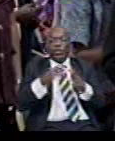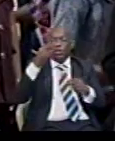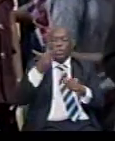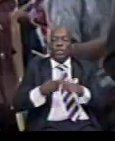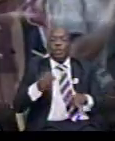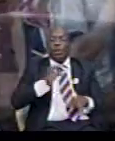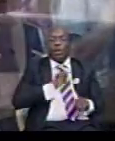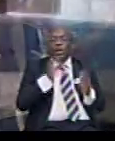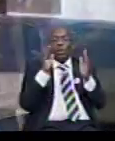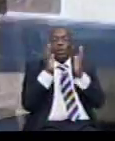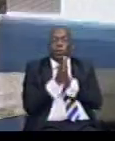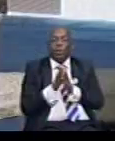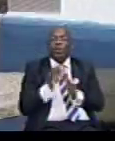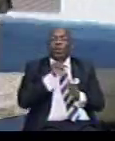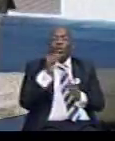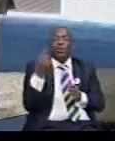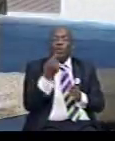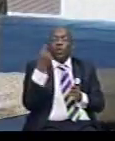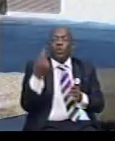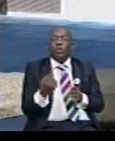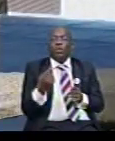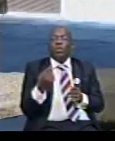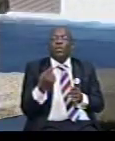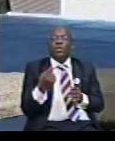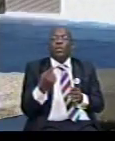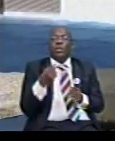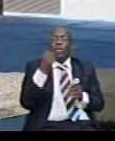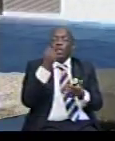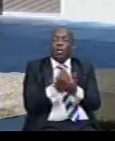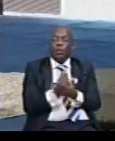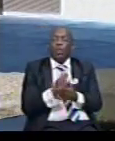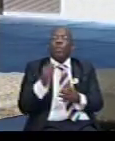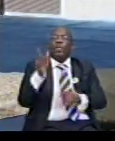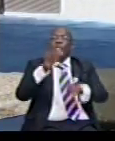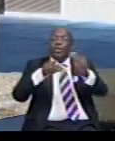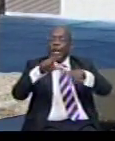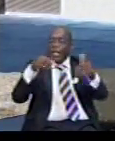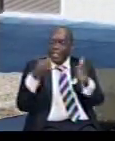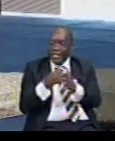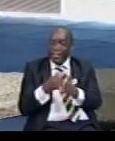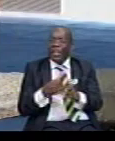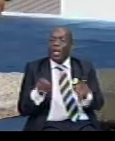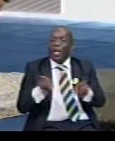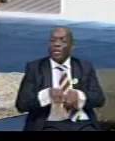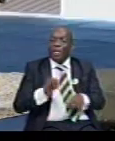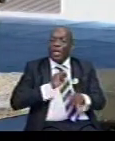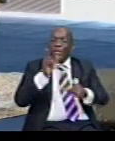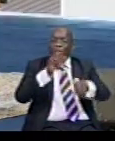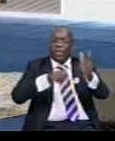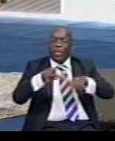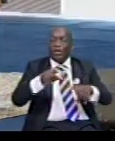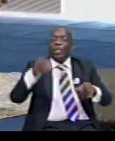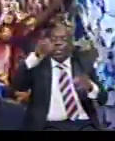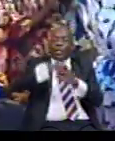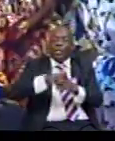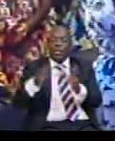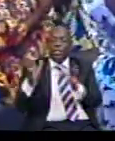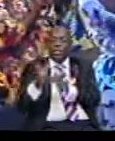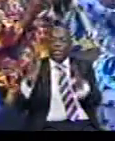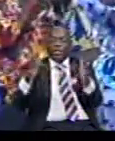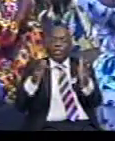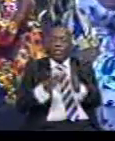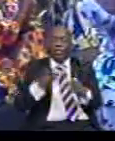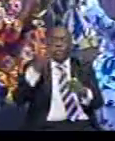Not only amen, say what I say and say it for yourself. In Jesus' name